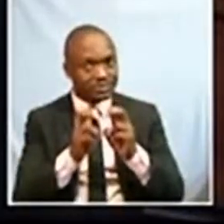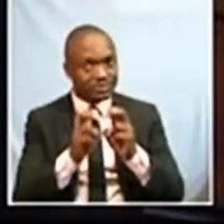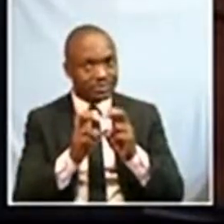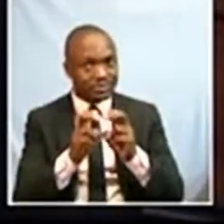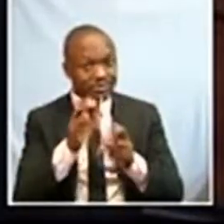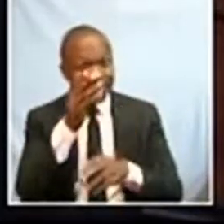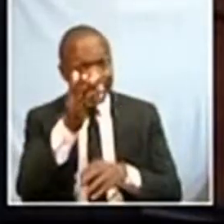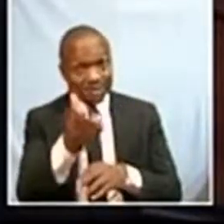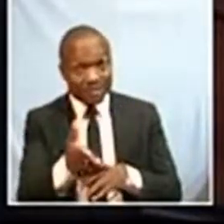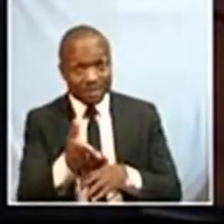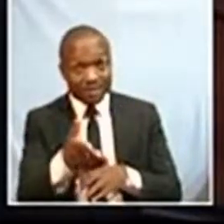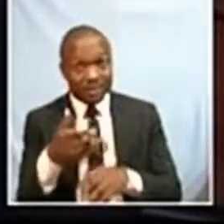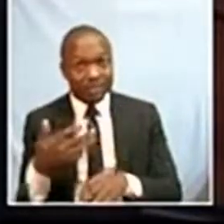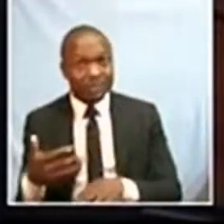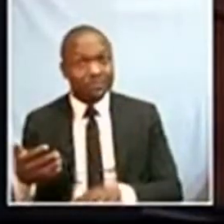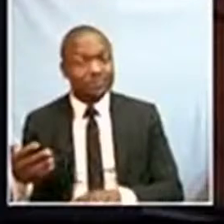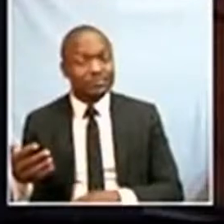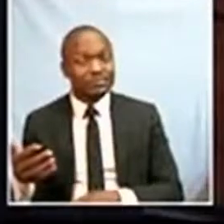Isn't there such a thing?